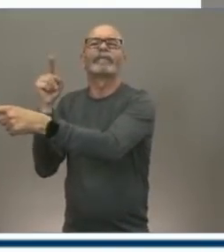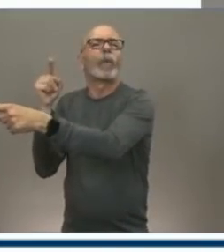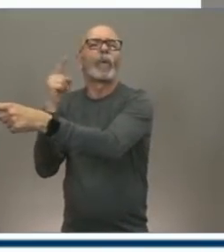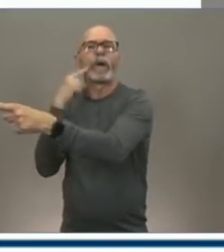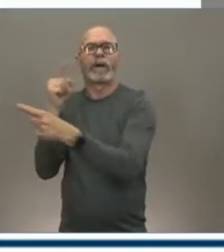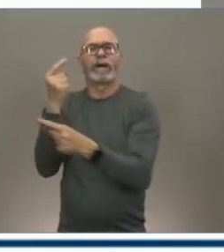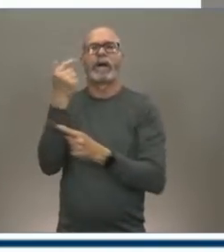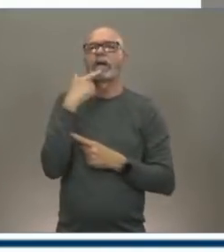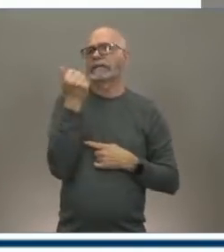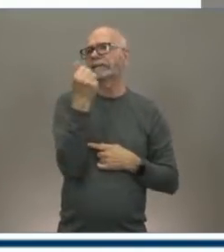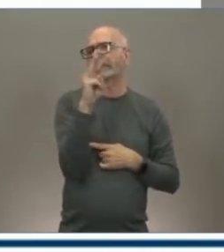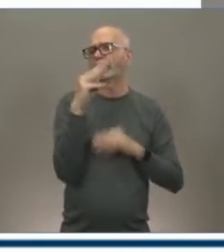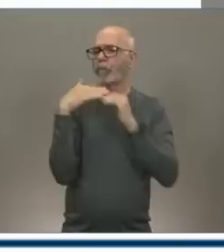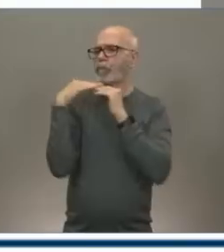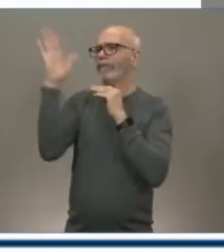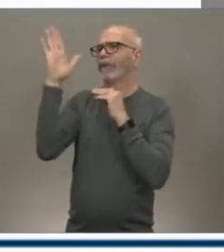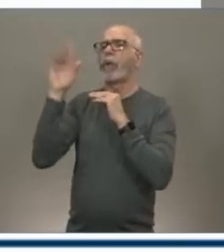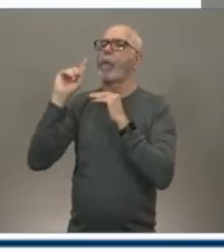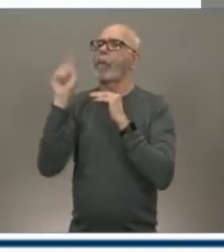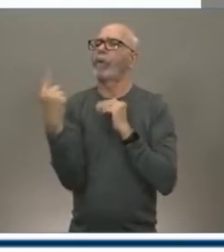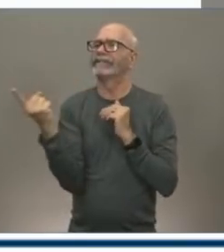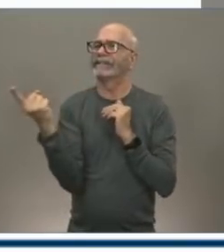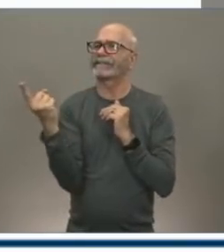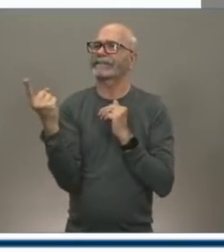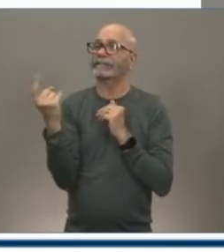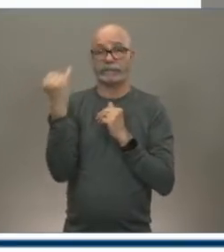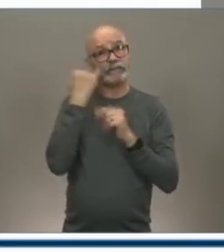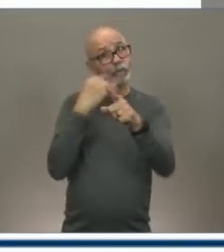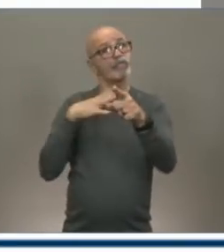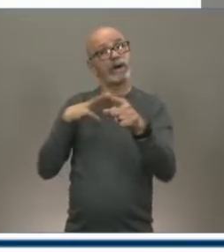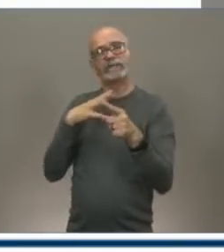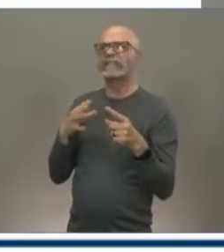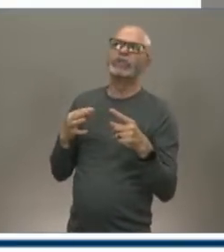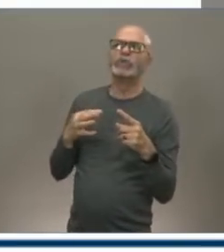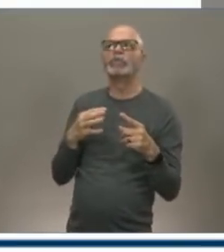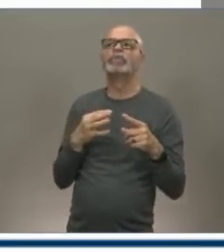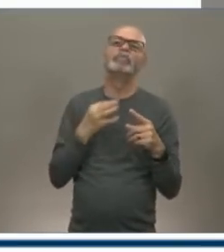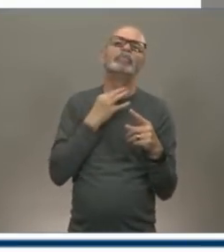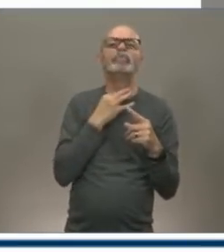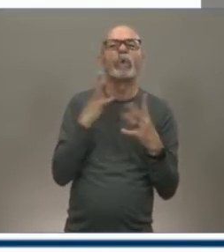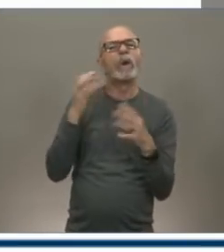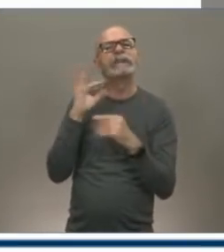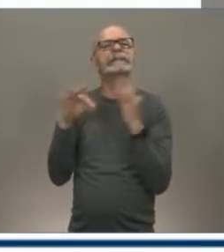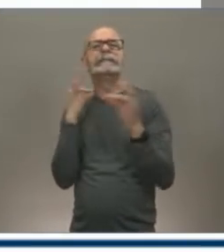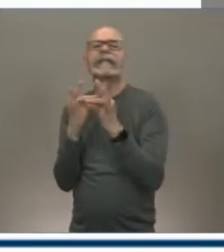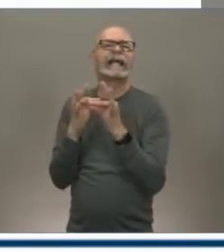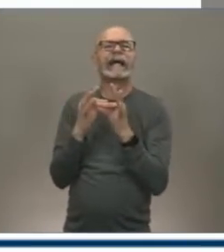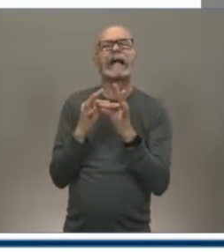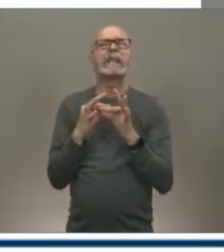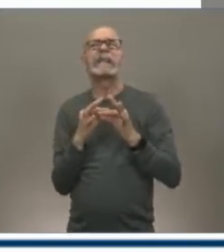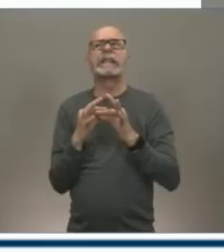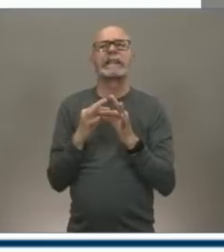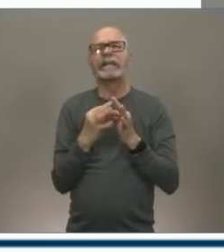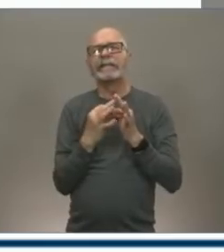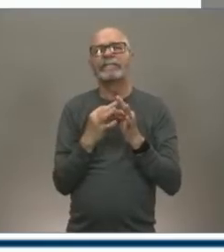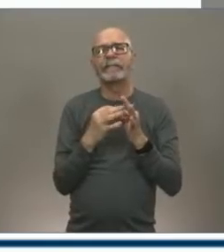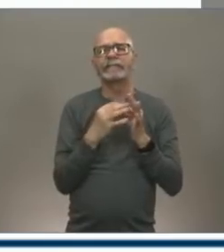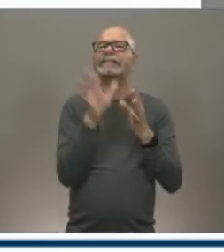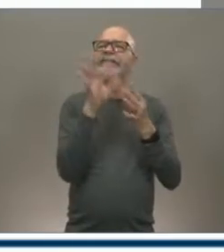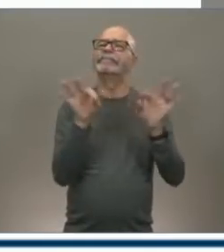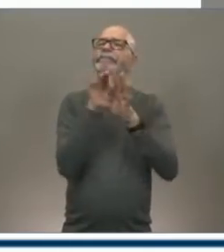the Sportsplex, or visit a pop-up, it's important to know that because we're testing asymptomatic people, that you don't need